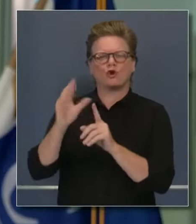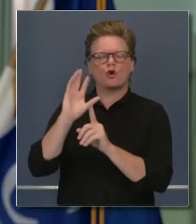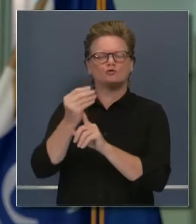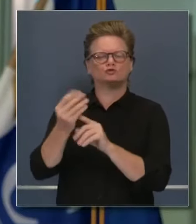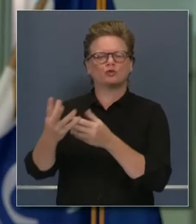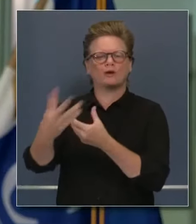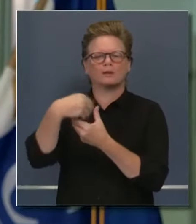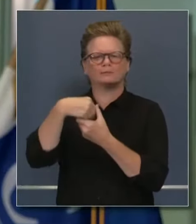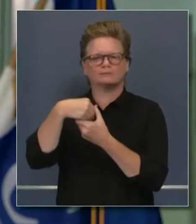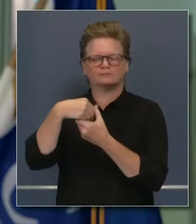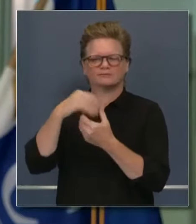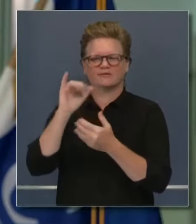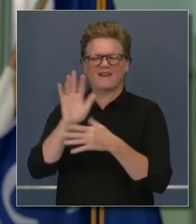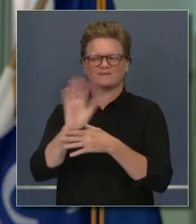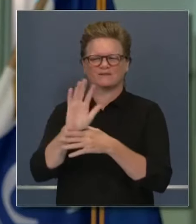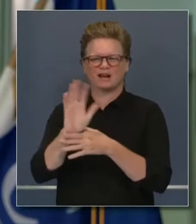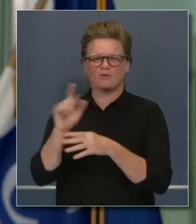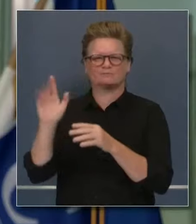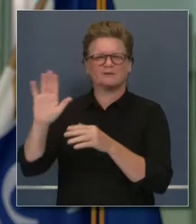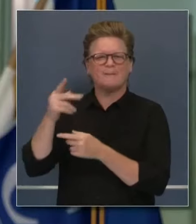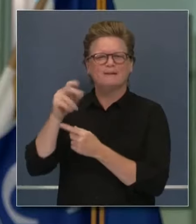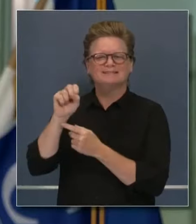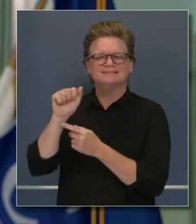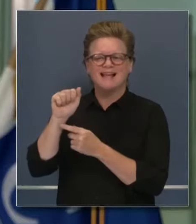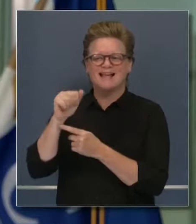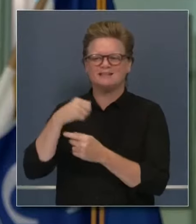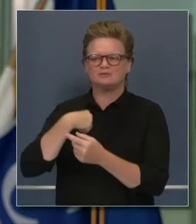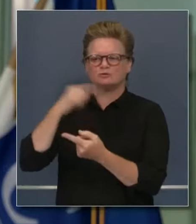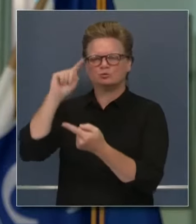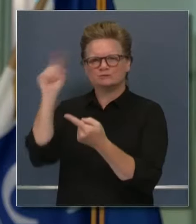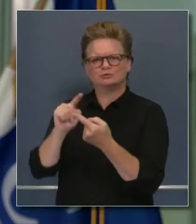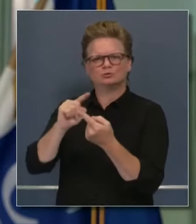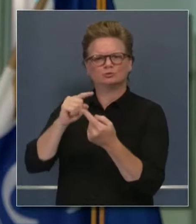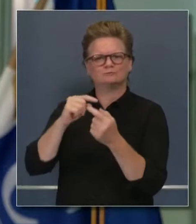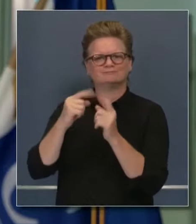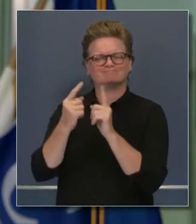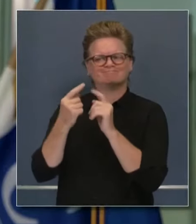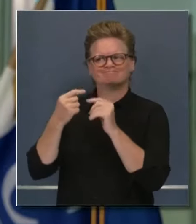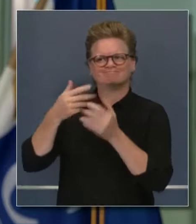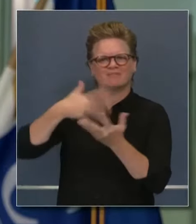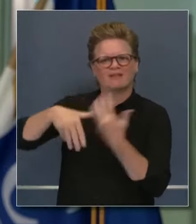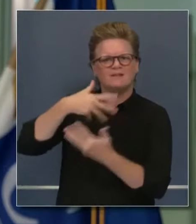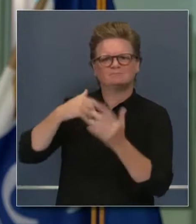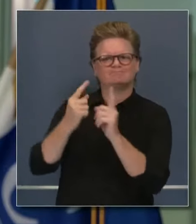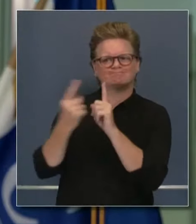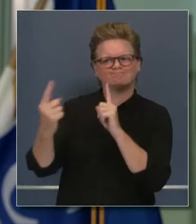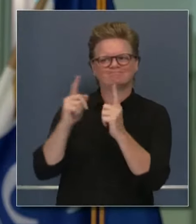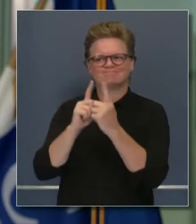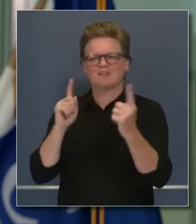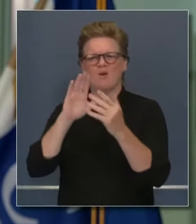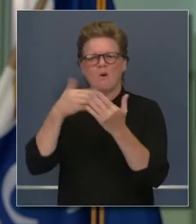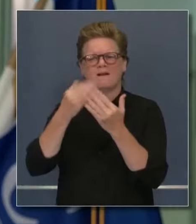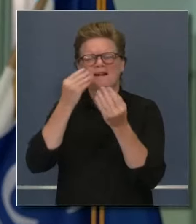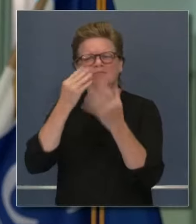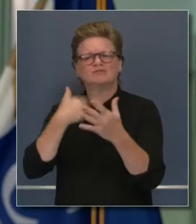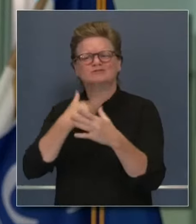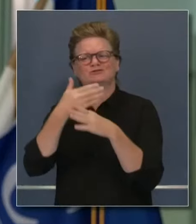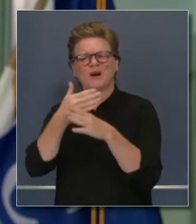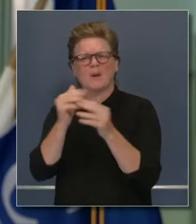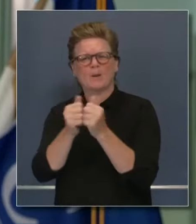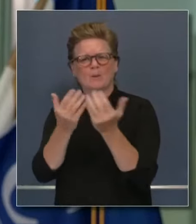mixing and a younger cohort we're trying to reach, all of those PSAs and all the information information we provided here today, you can learn